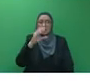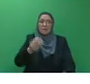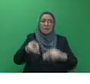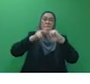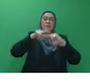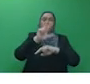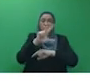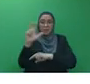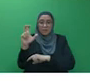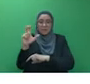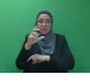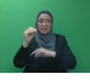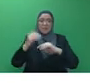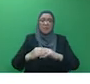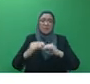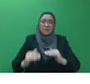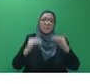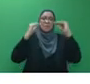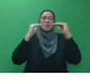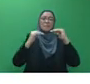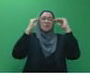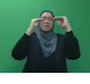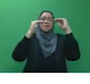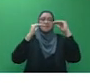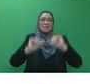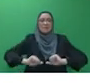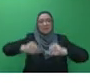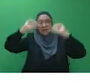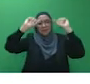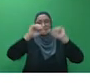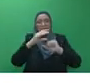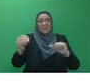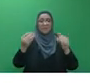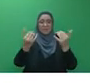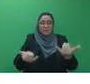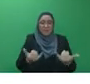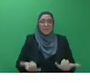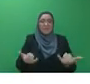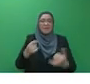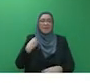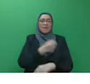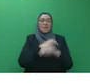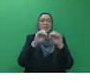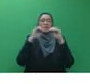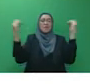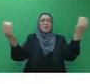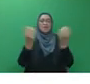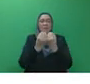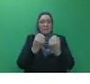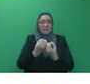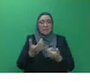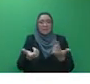and then after that we went on to 300 and then we upgraded and today uh just in our organization